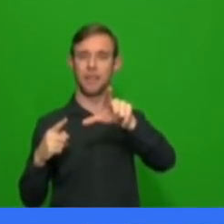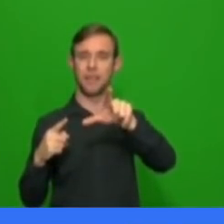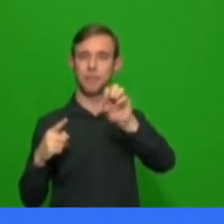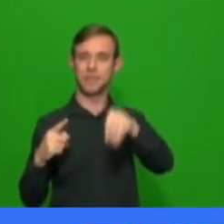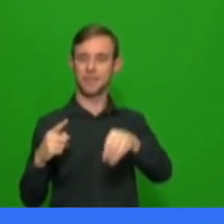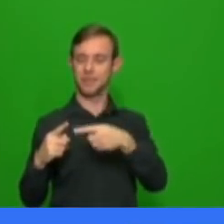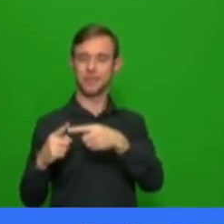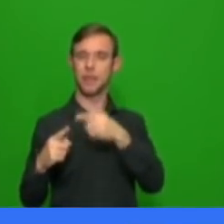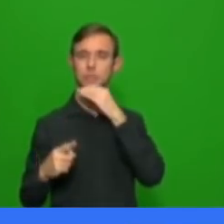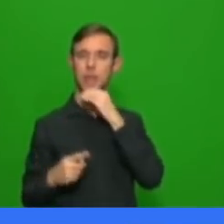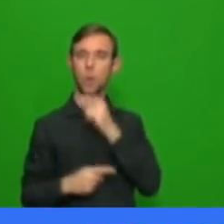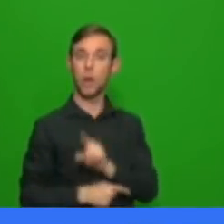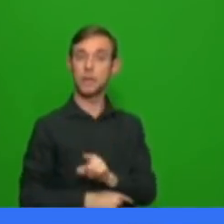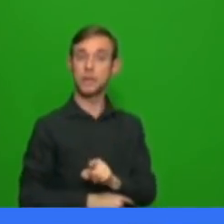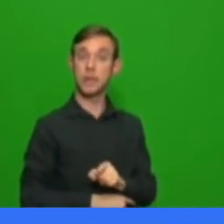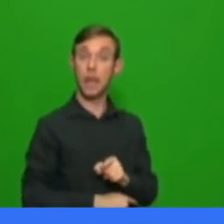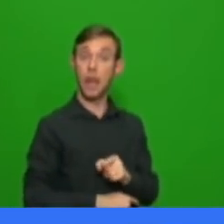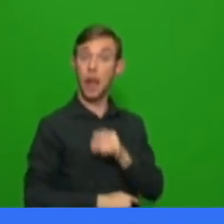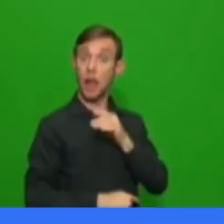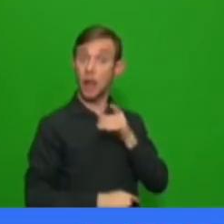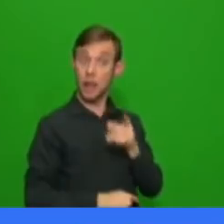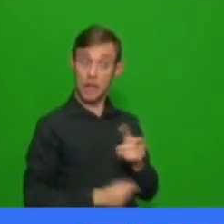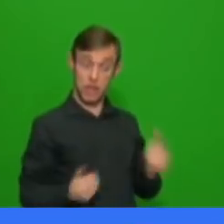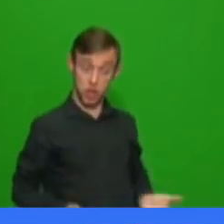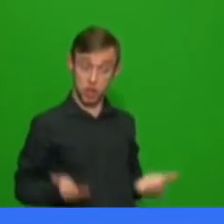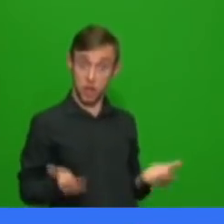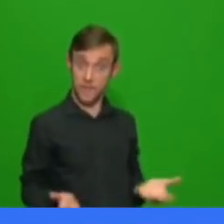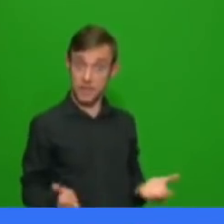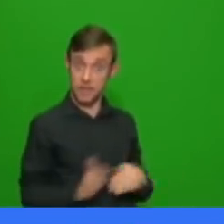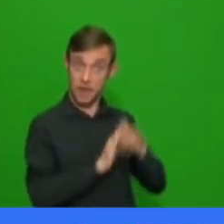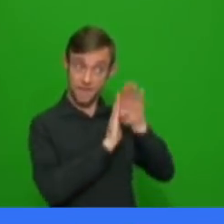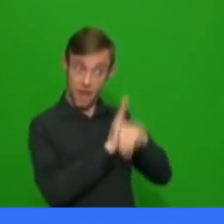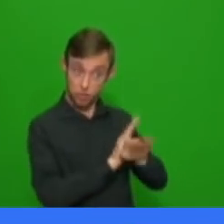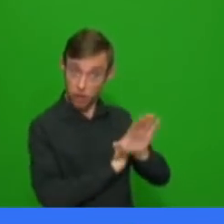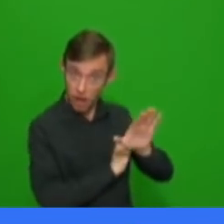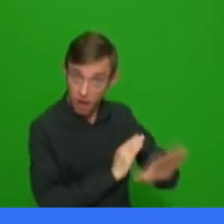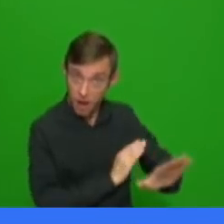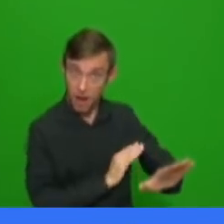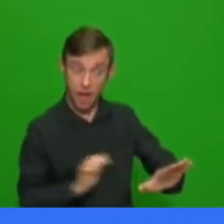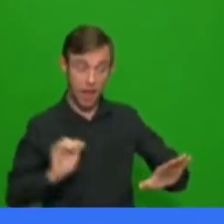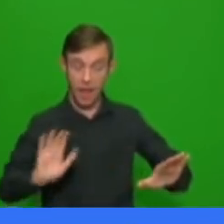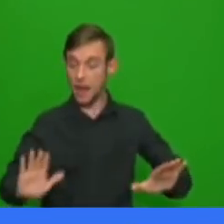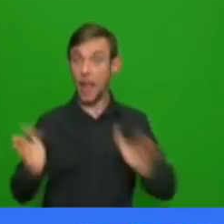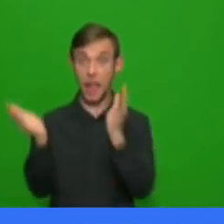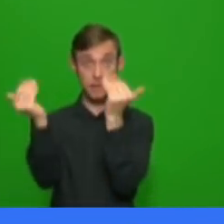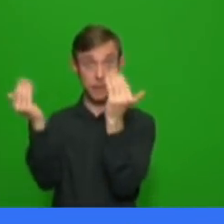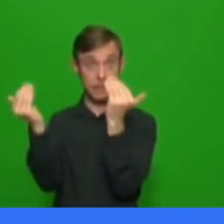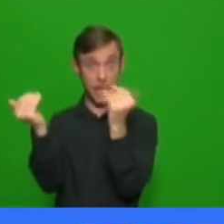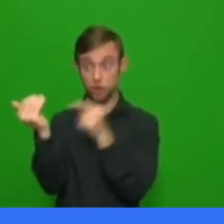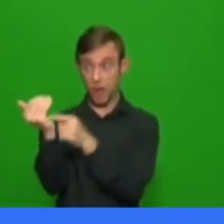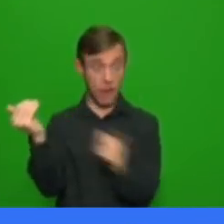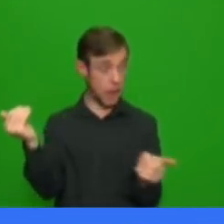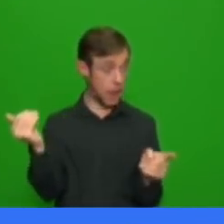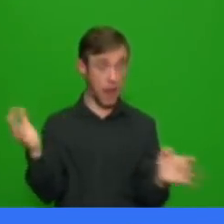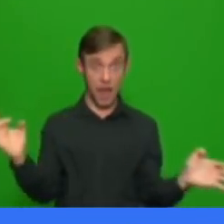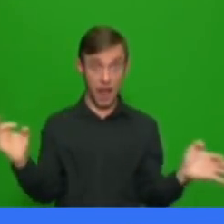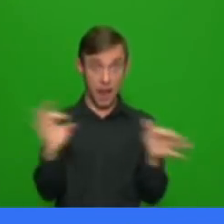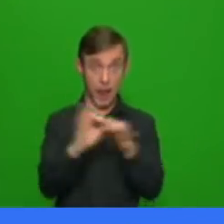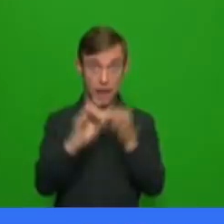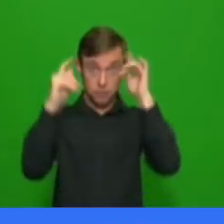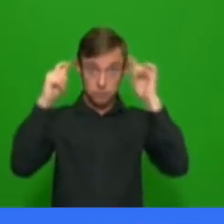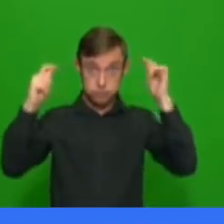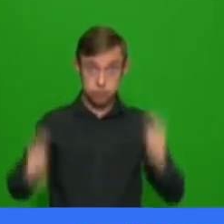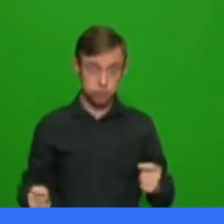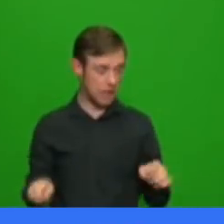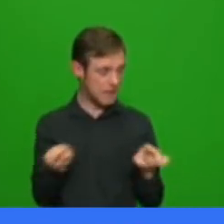indeed that link between services inflation and inflation expectations is strong and is what it was